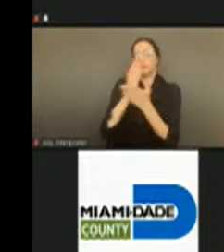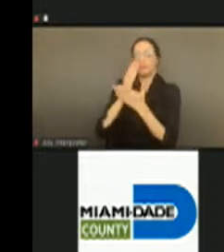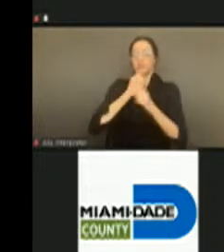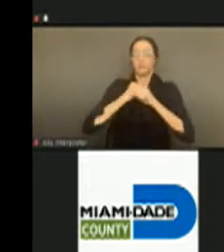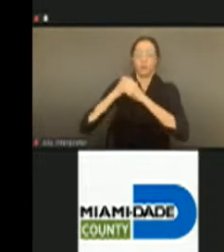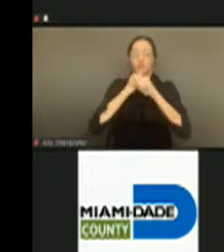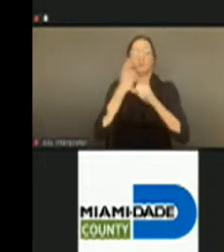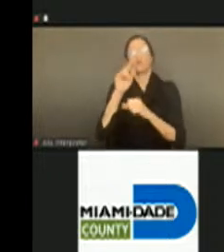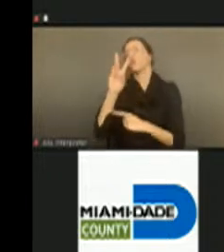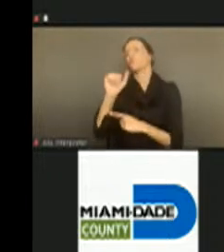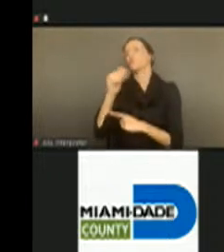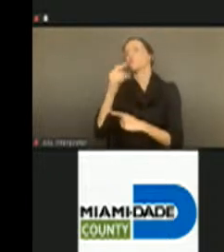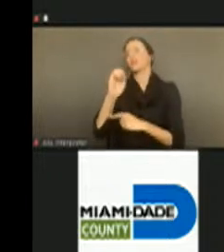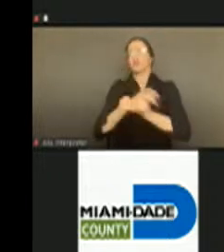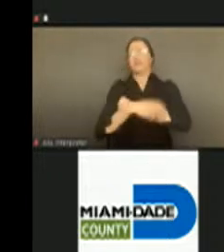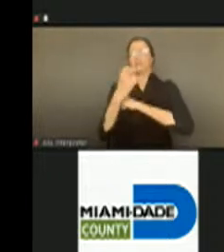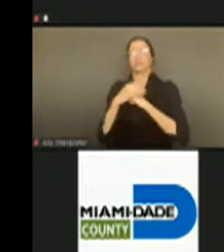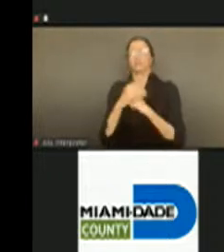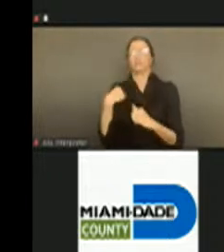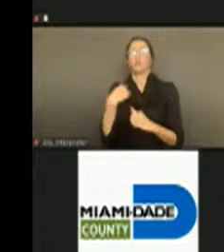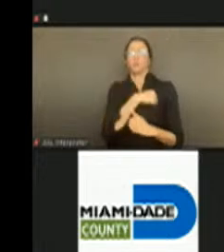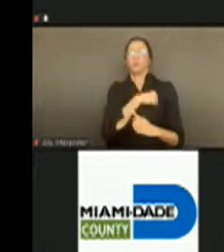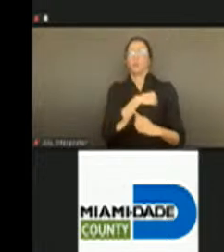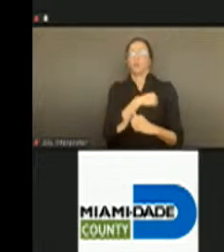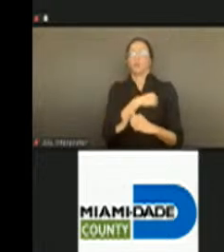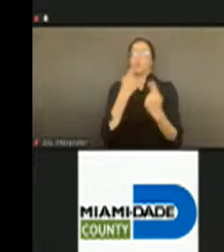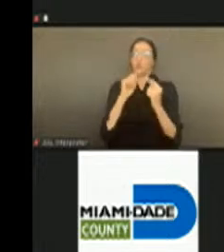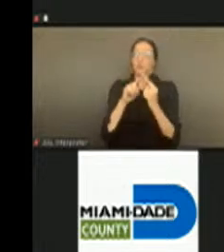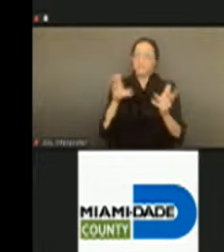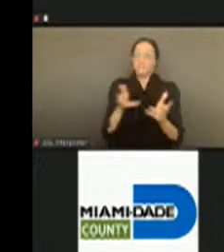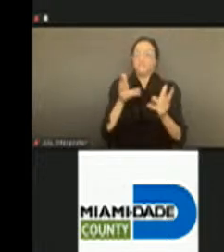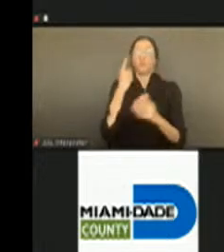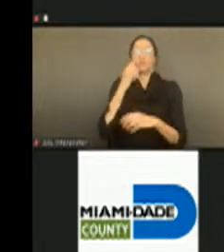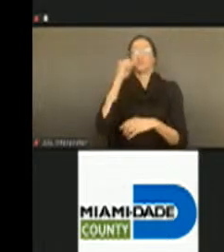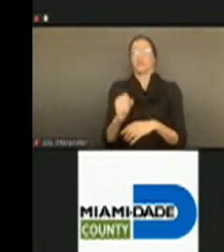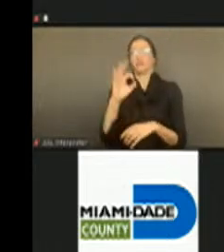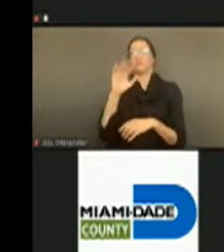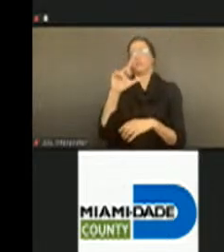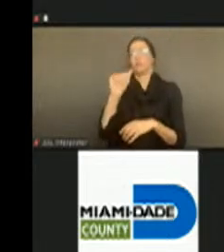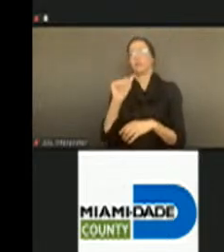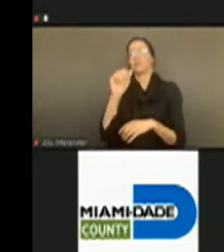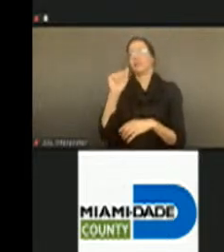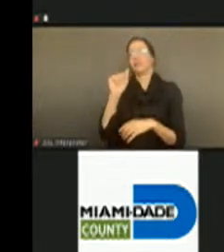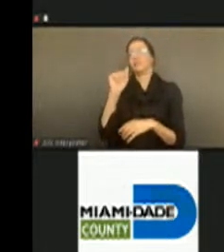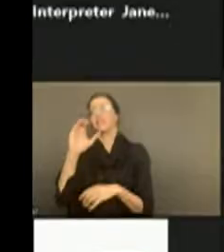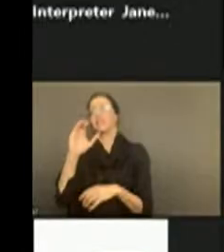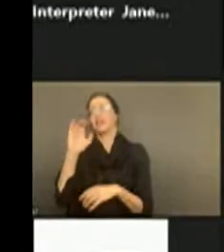alongside the South Florida AFL-CIO and other worker centers like We Count. Thank you.